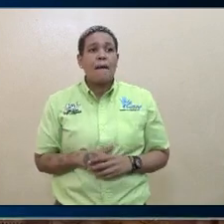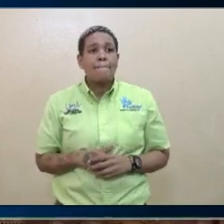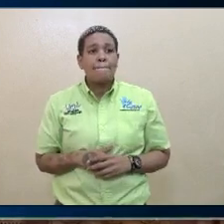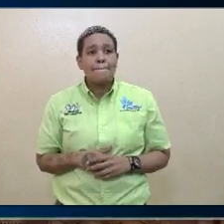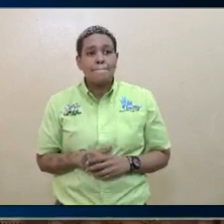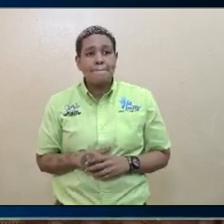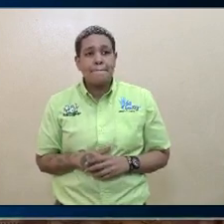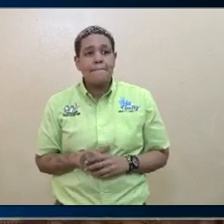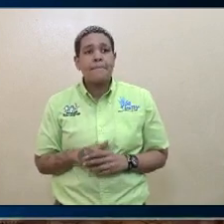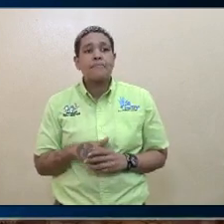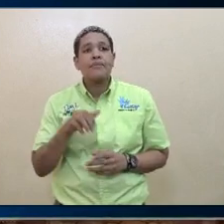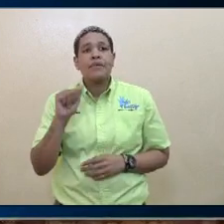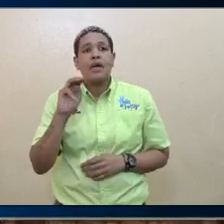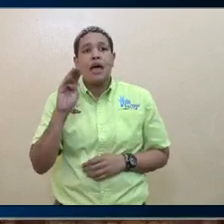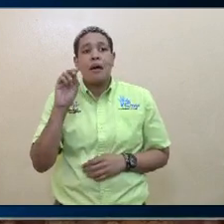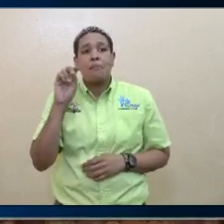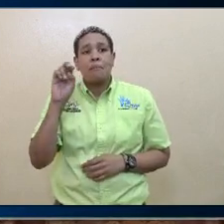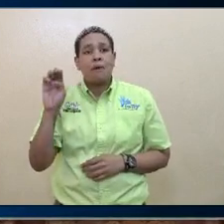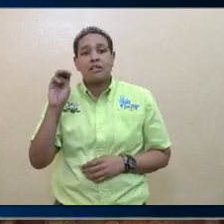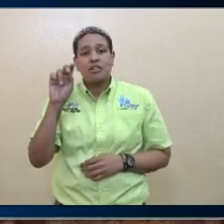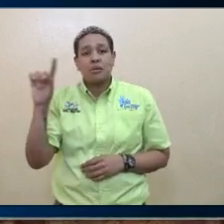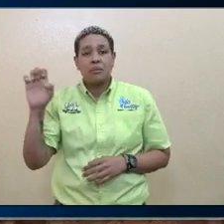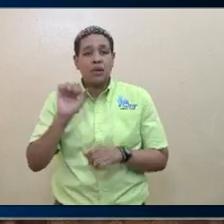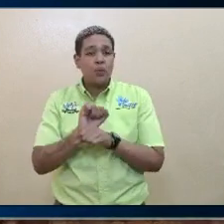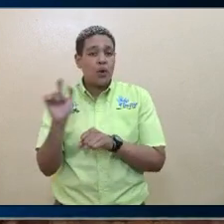Ambassador Mead works out of the Office of the Prime Minister.